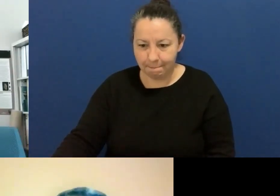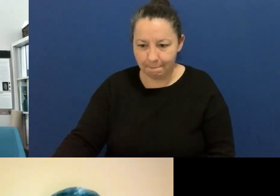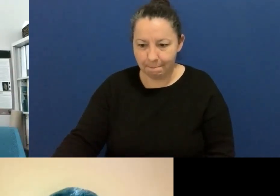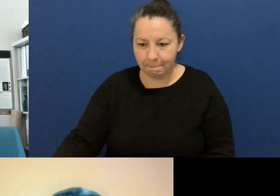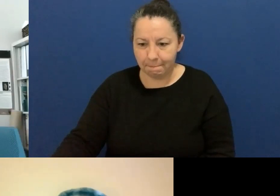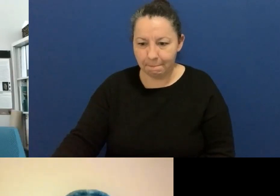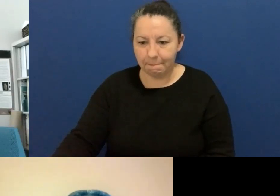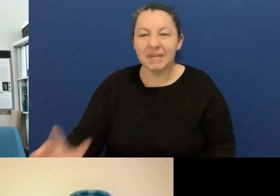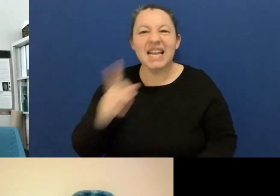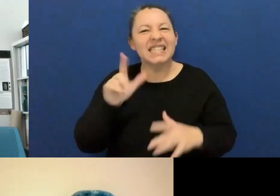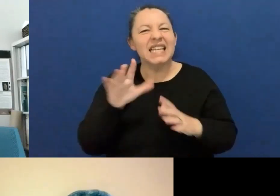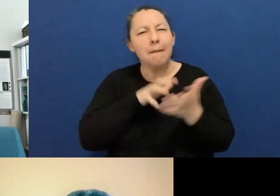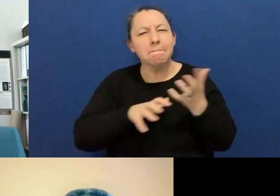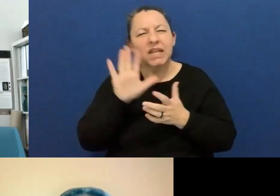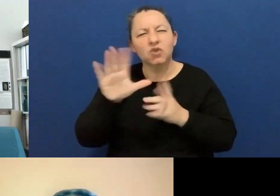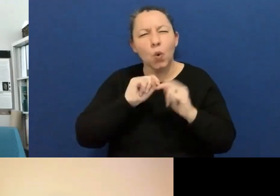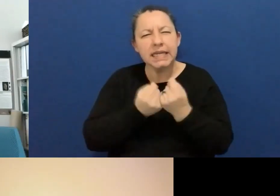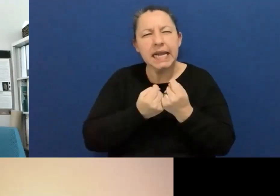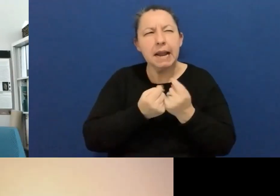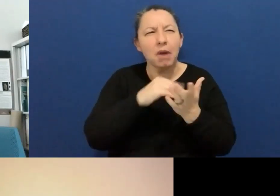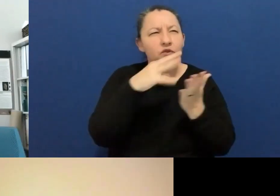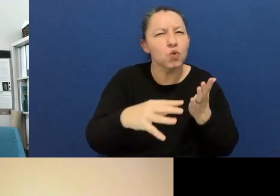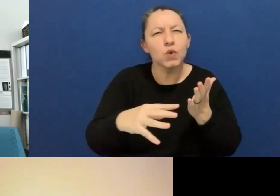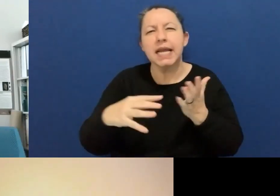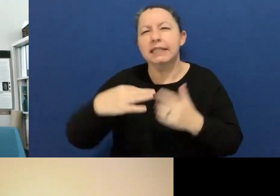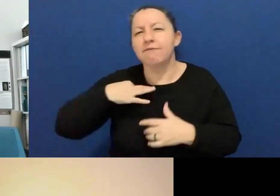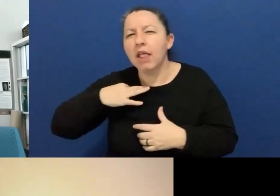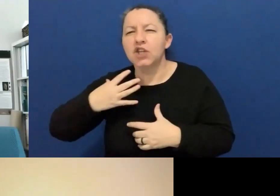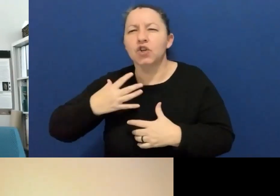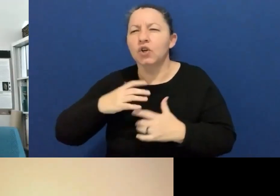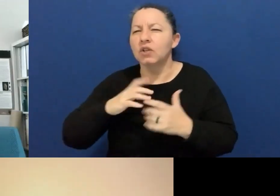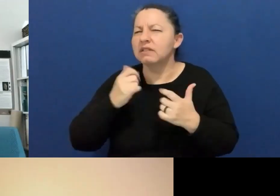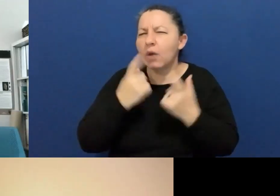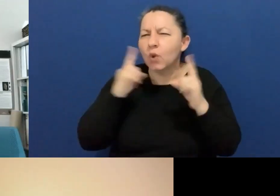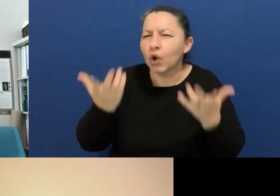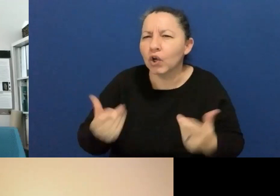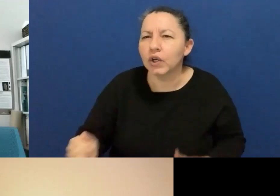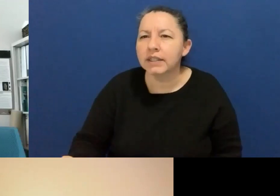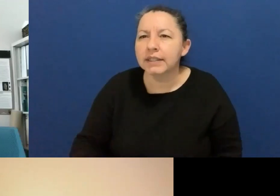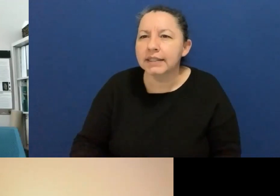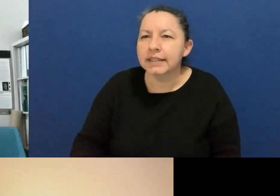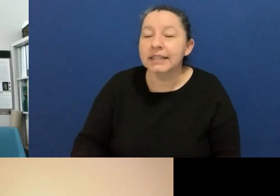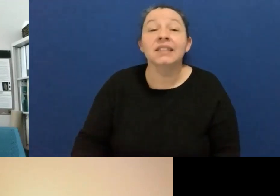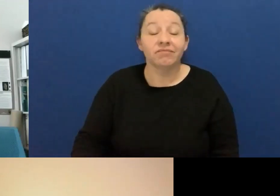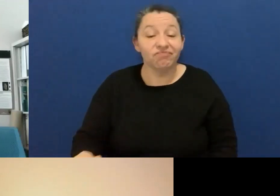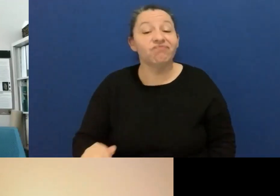students, Egyptian professionals, volunteers? How does that work? It is a mix of a lot of different people who